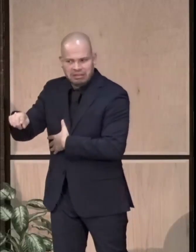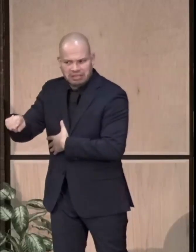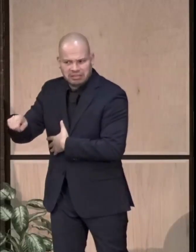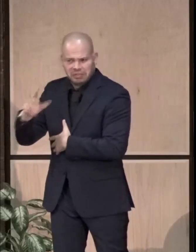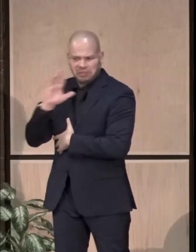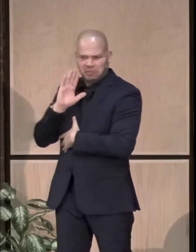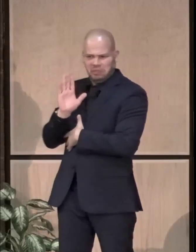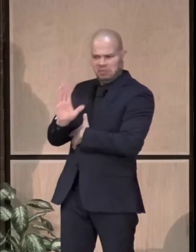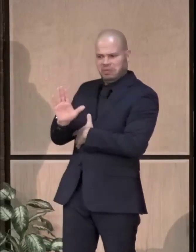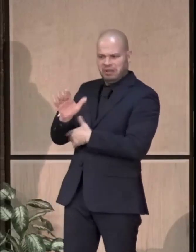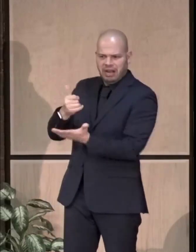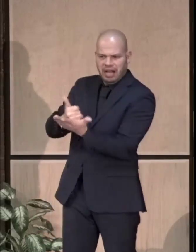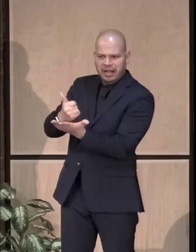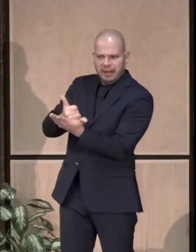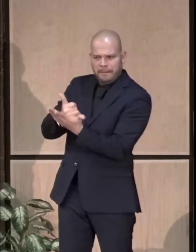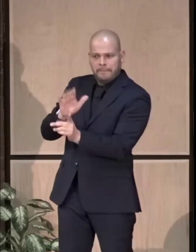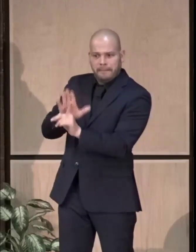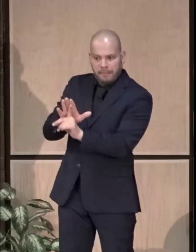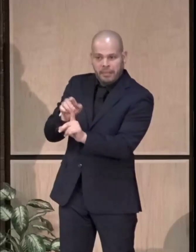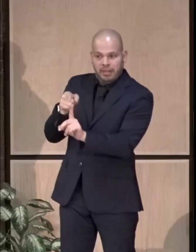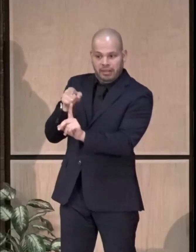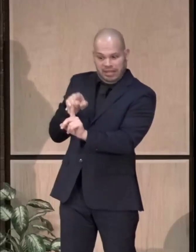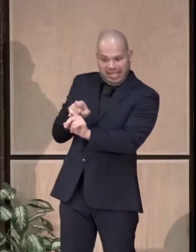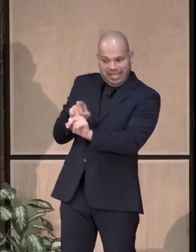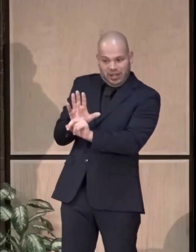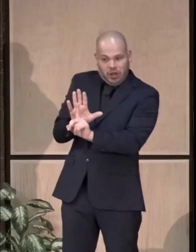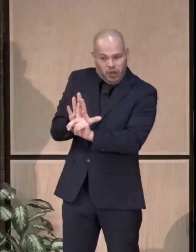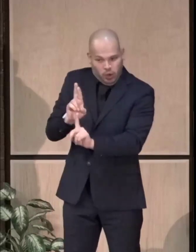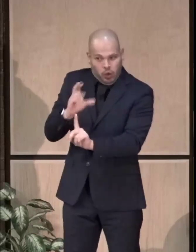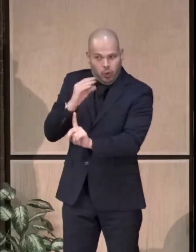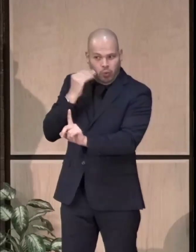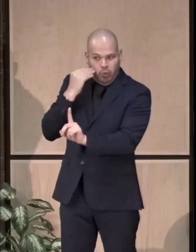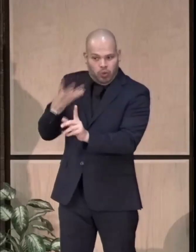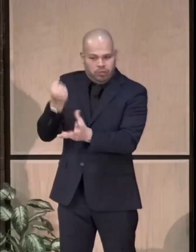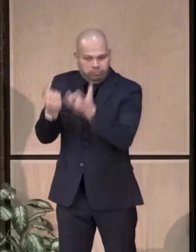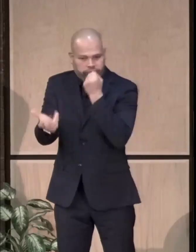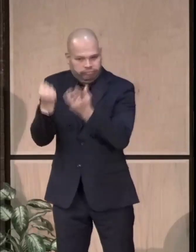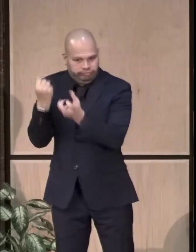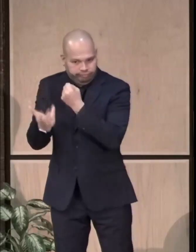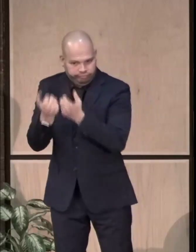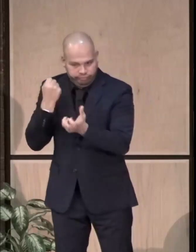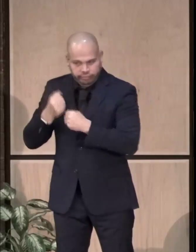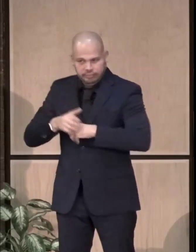Card's residence. And then it's redacted a bit.